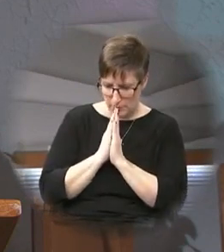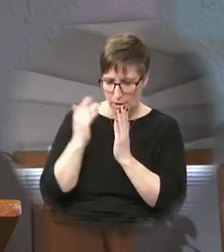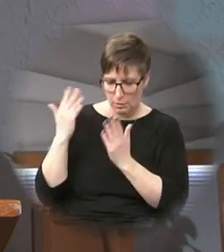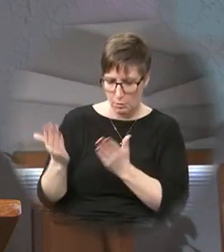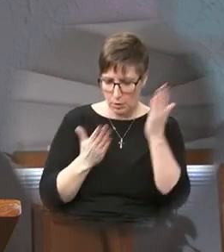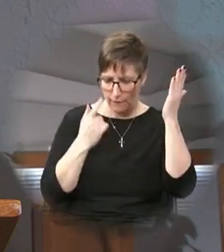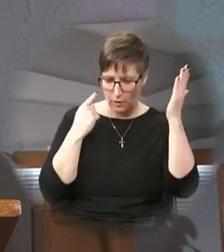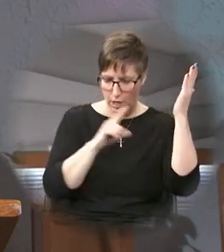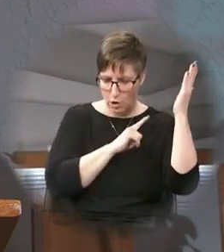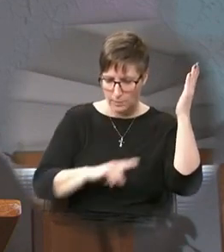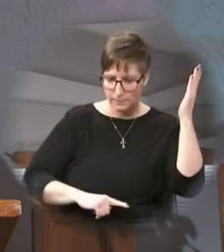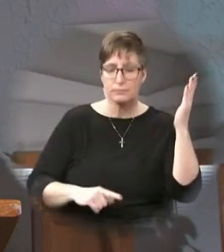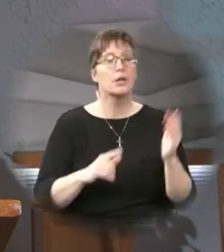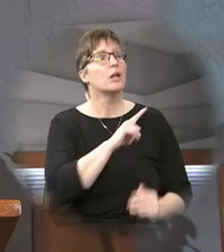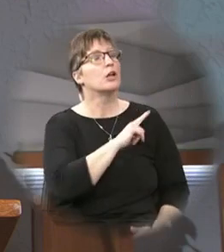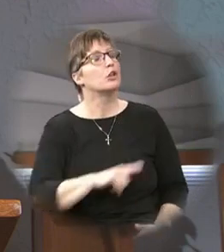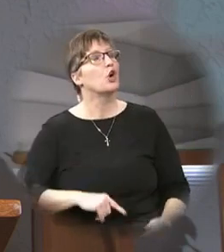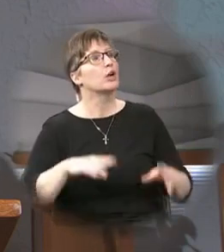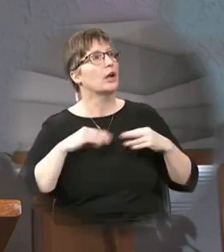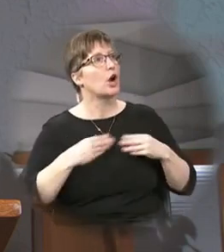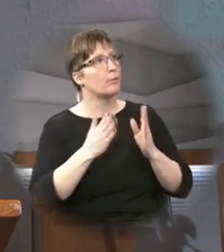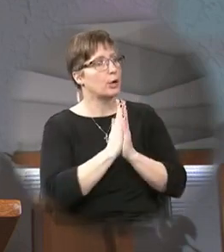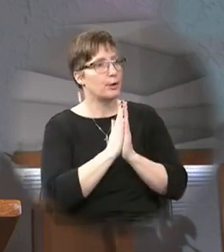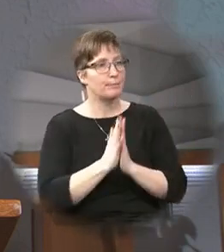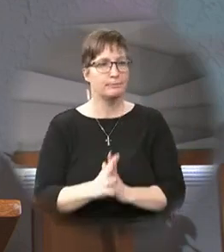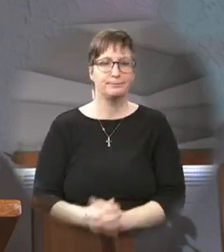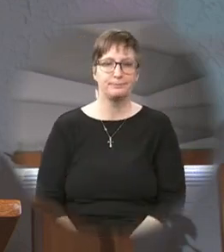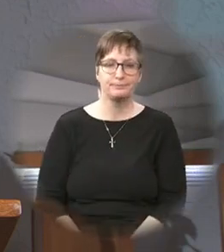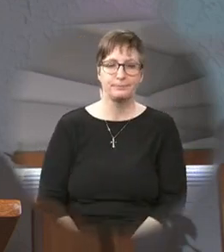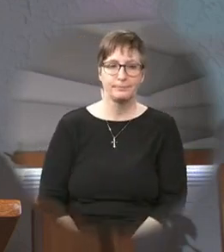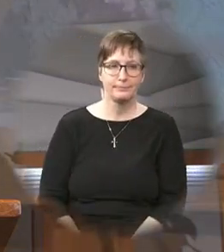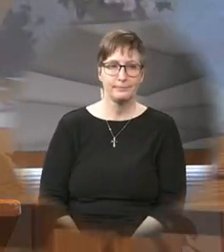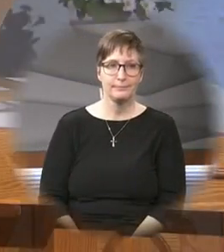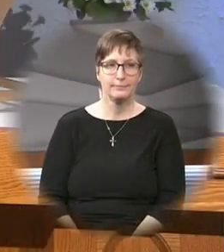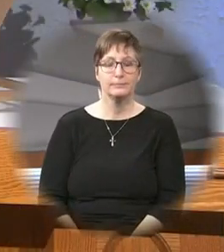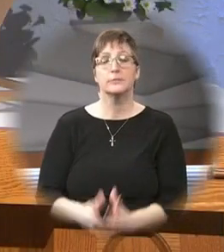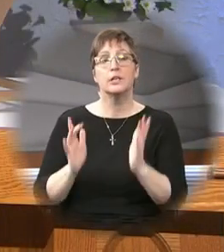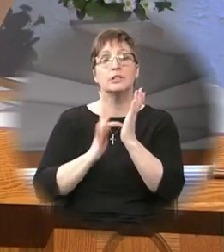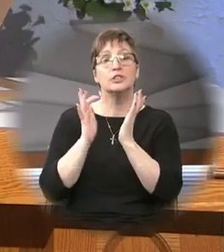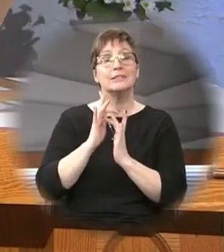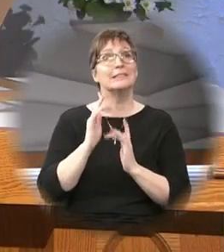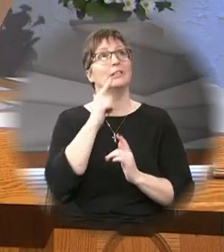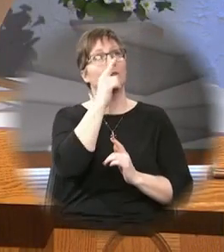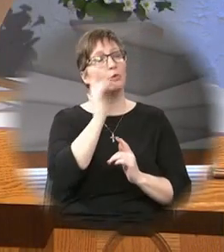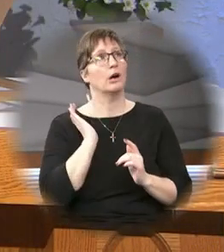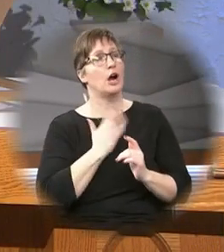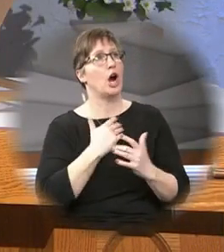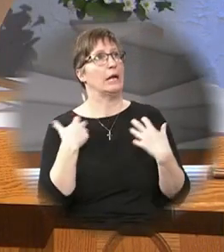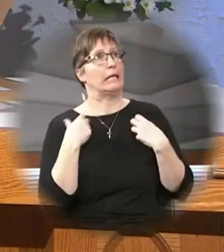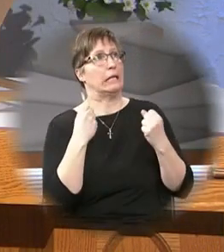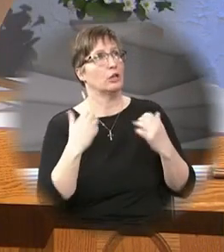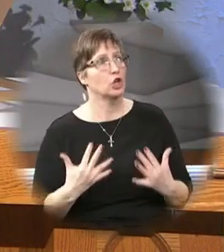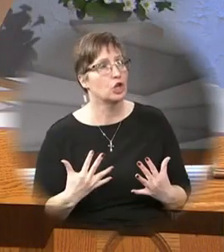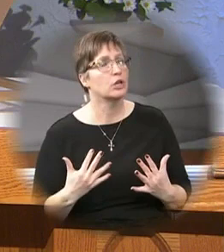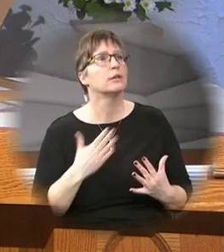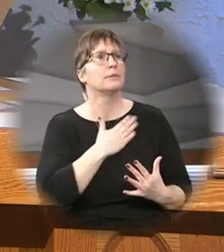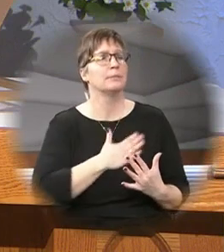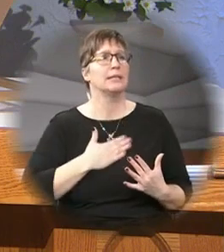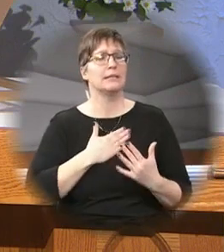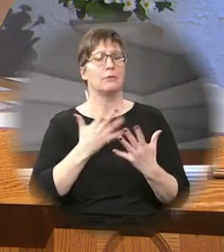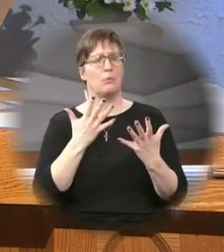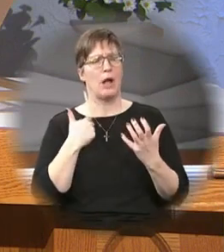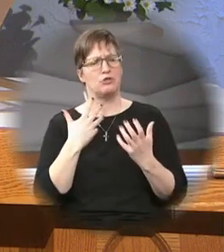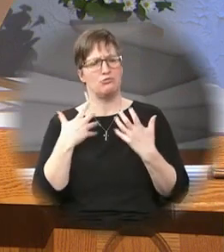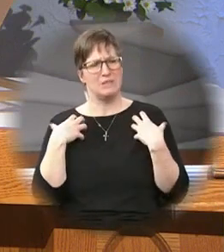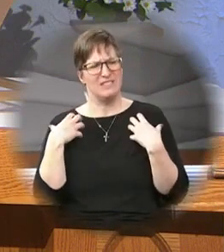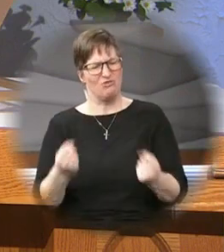We pray to the Lord. Lord, hear our prayer. Jesus, our healer, give us the courage to approach you